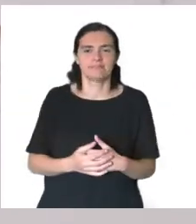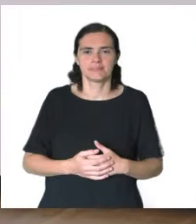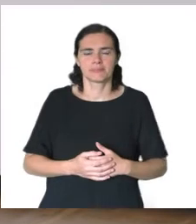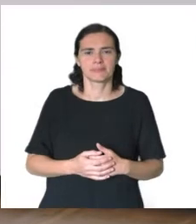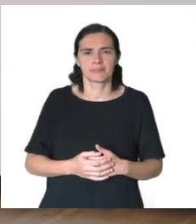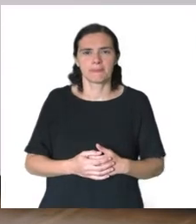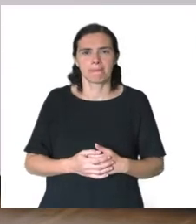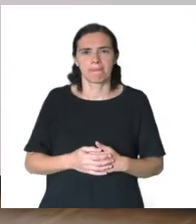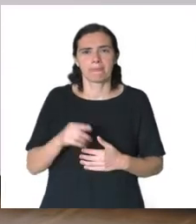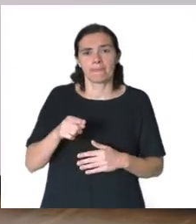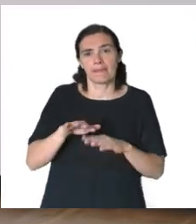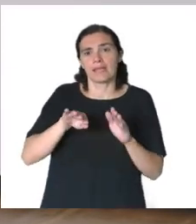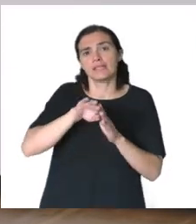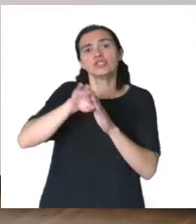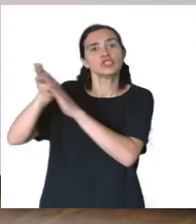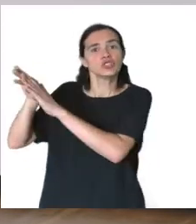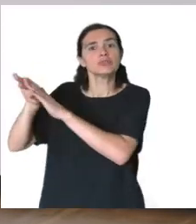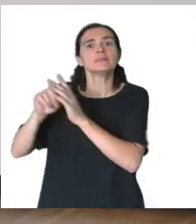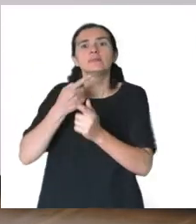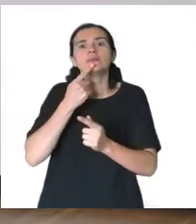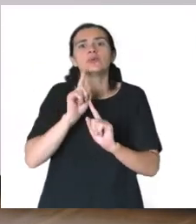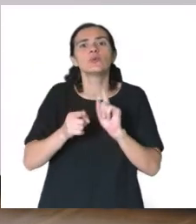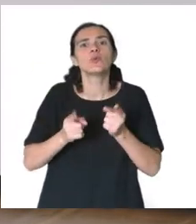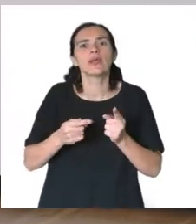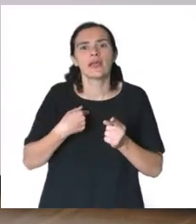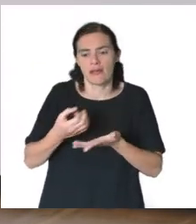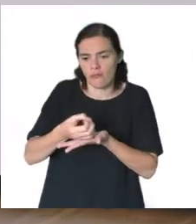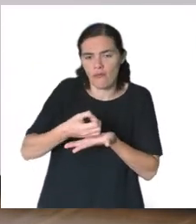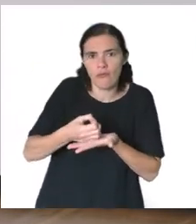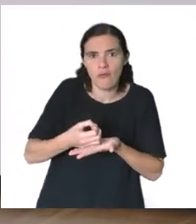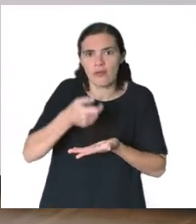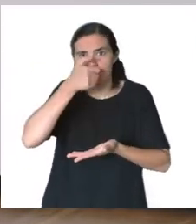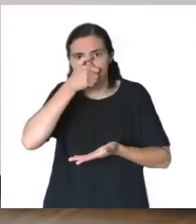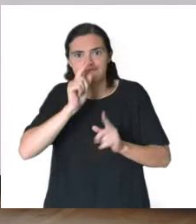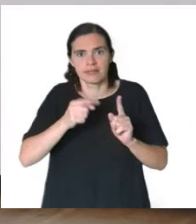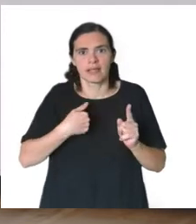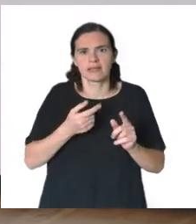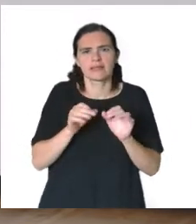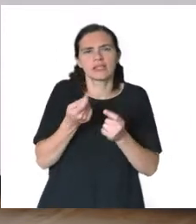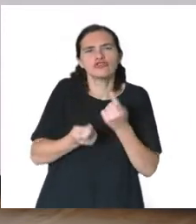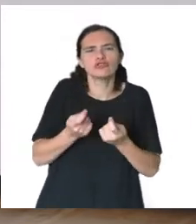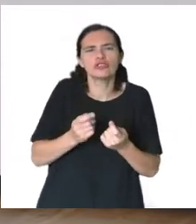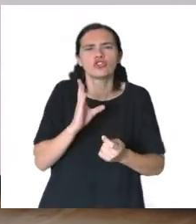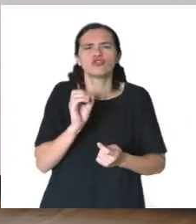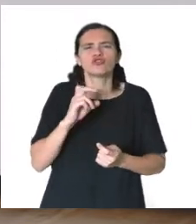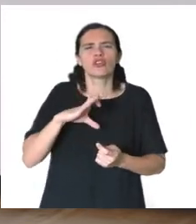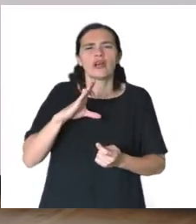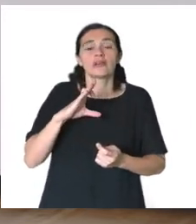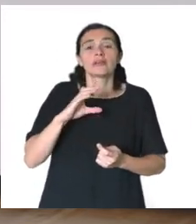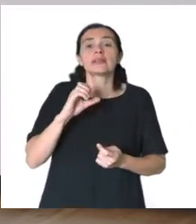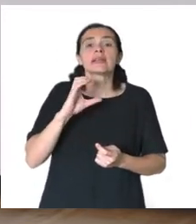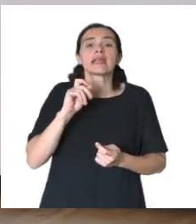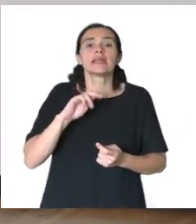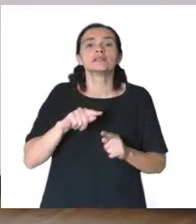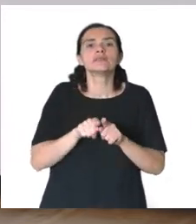different than a Western understanding of what's empty and what's full. A little bit like John Cage,